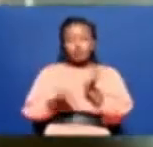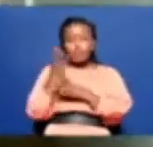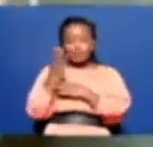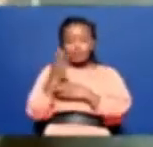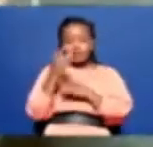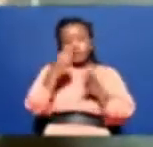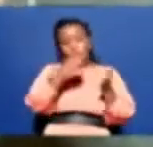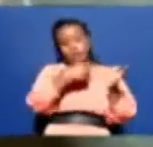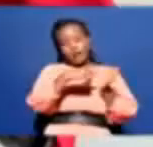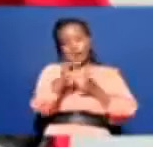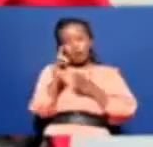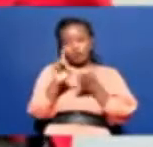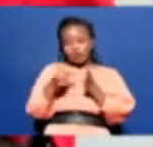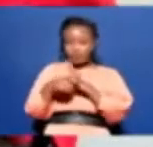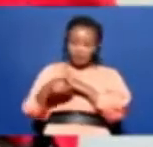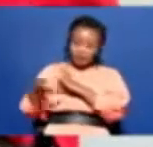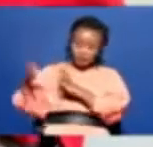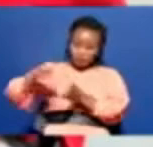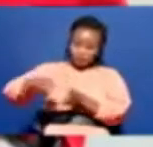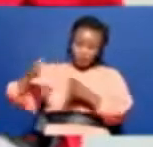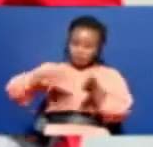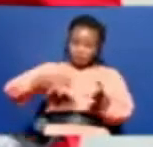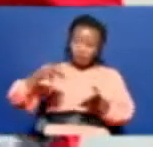filled into containers.